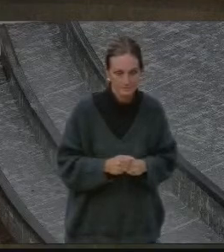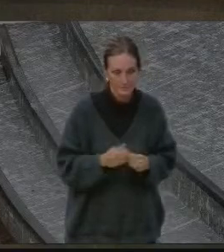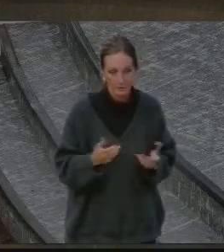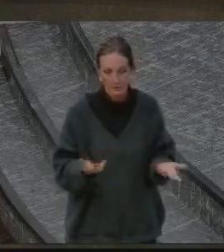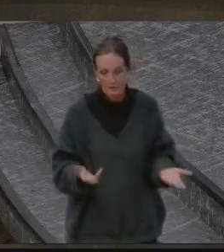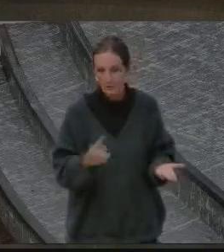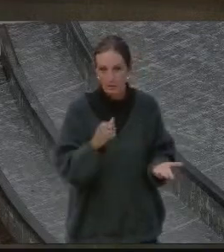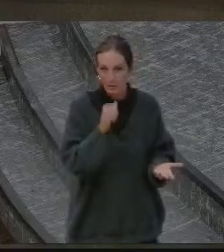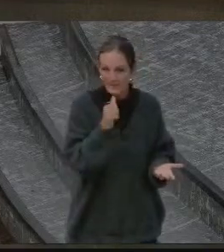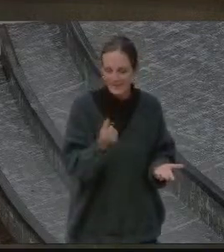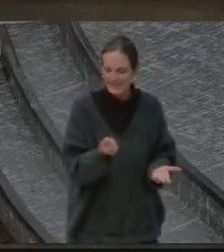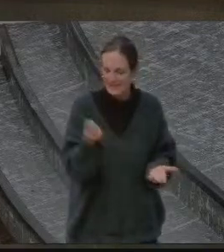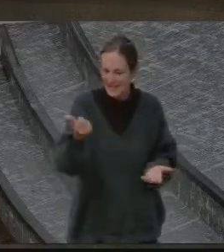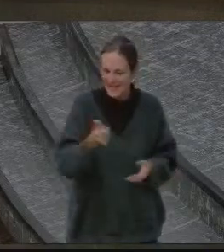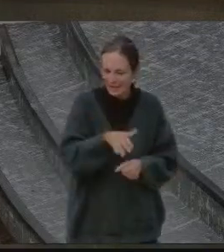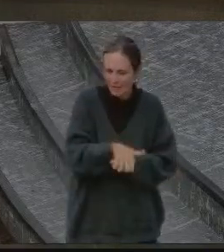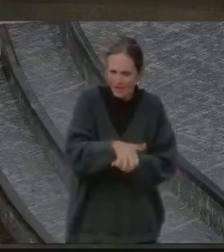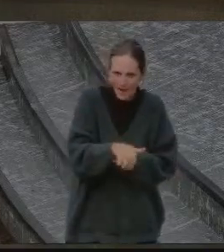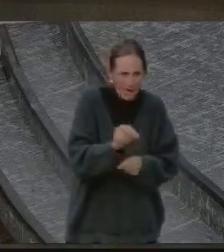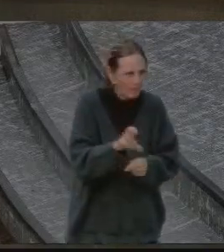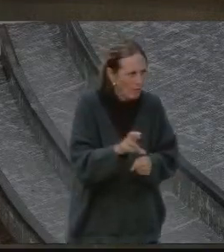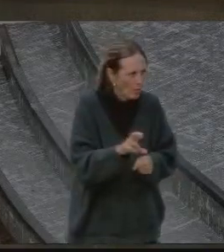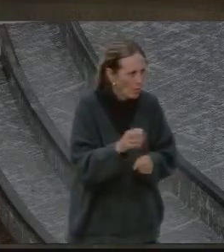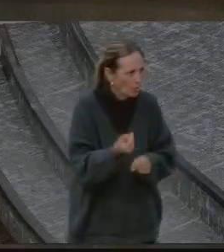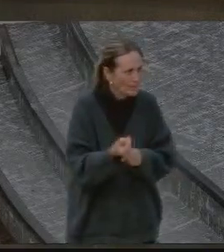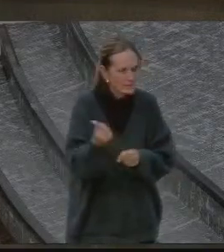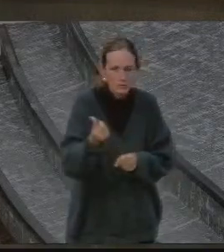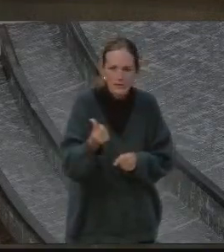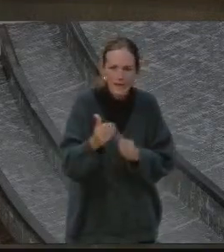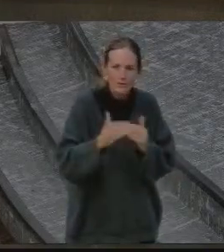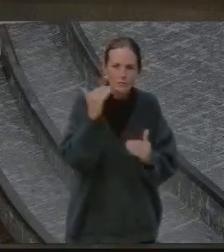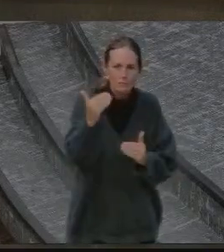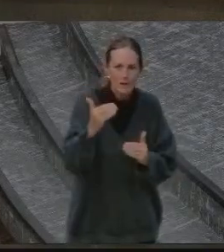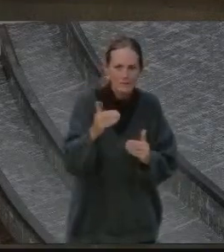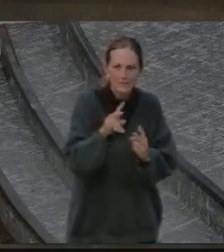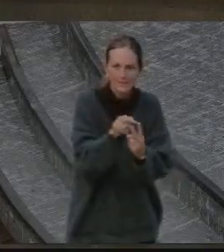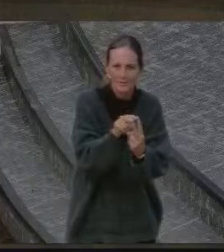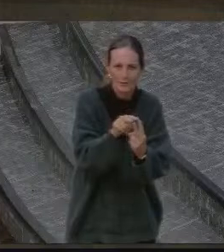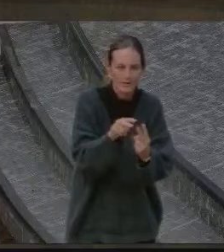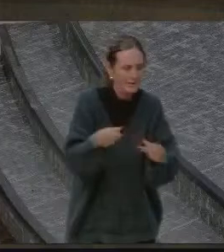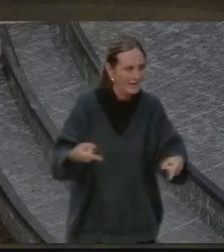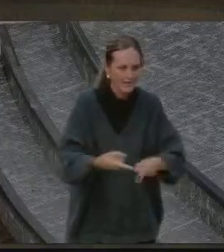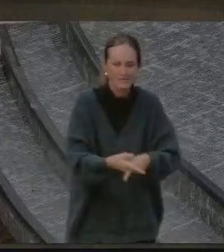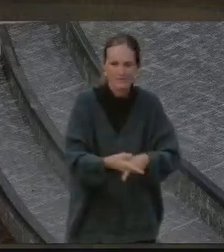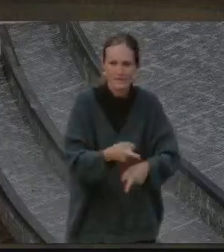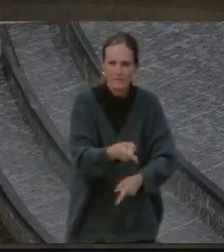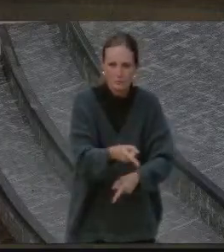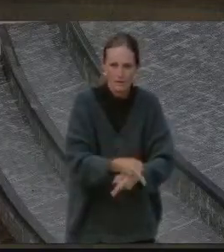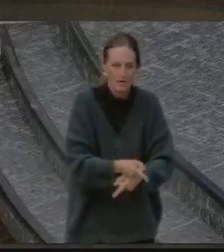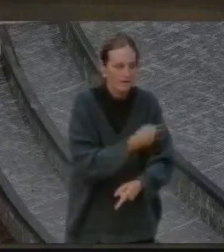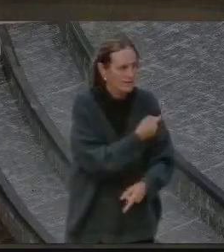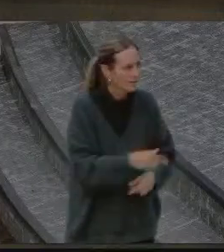out enough or took out too much. It's conflicting at the moment.